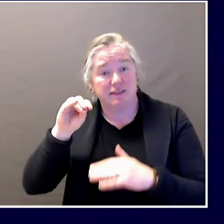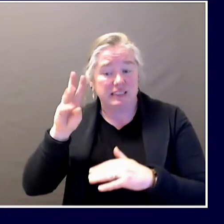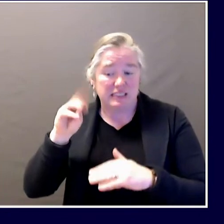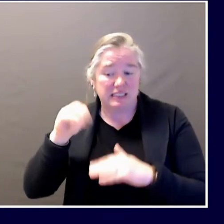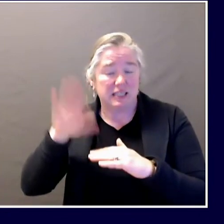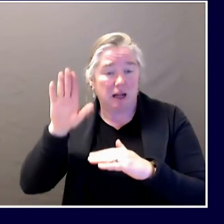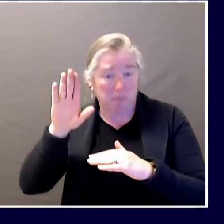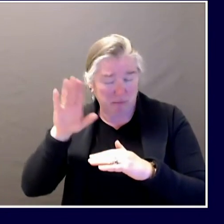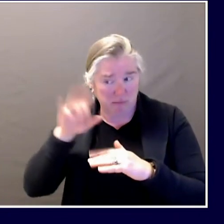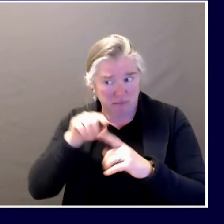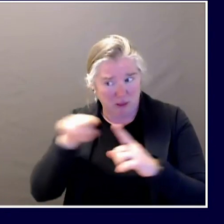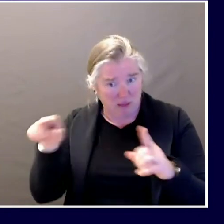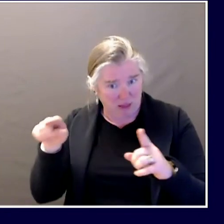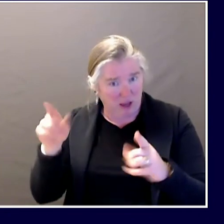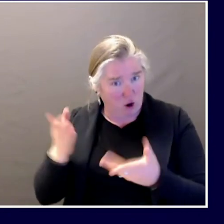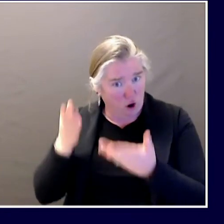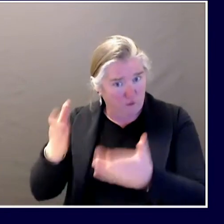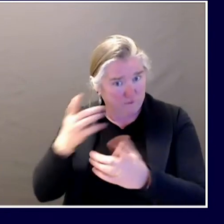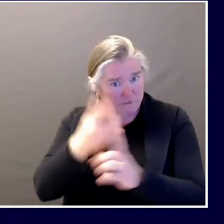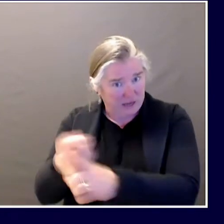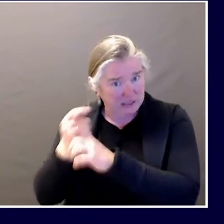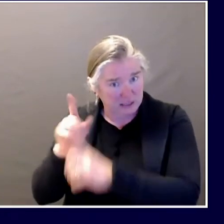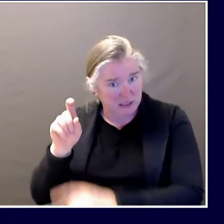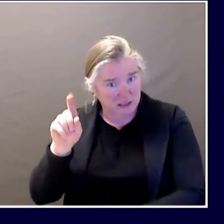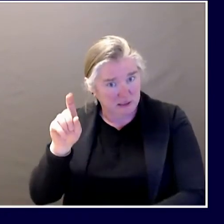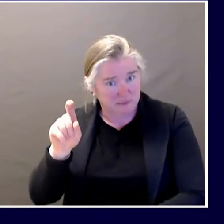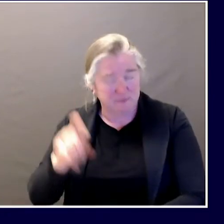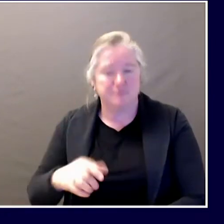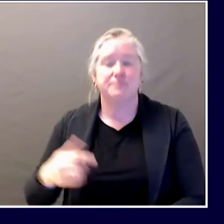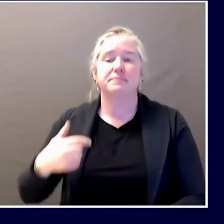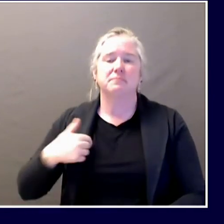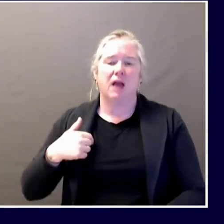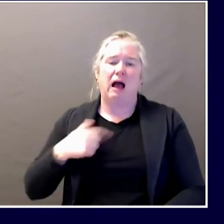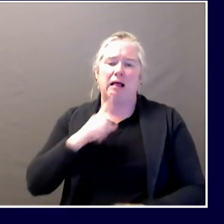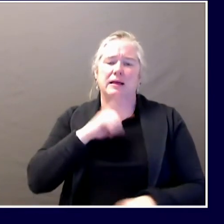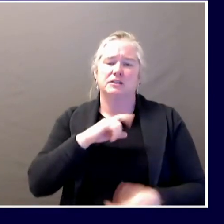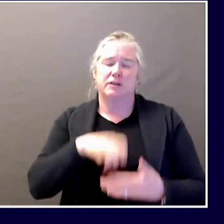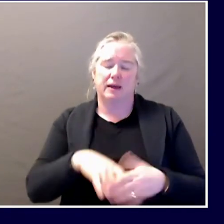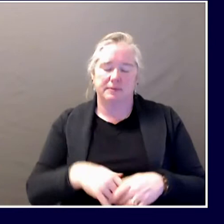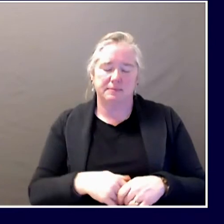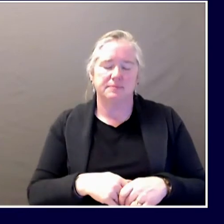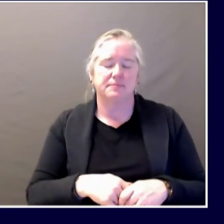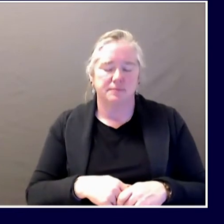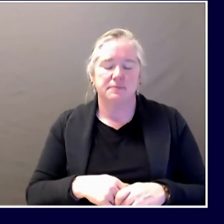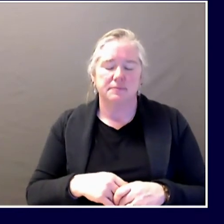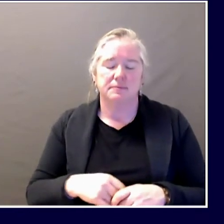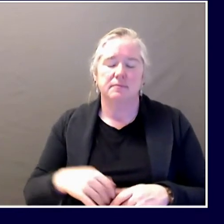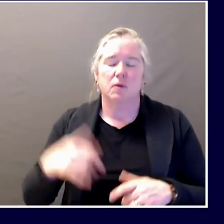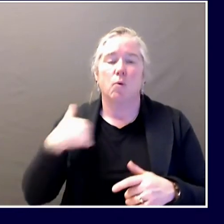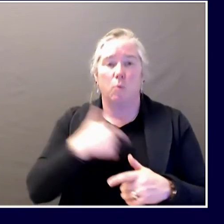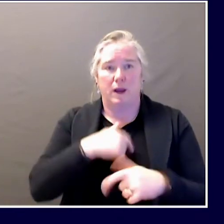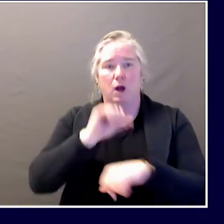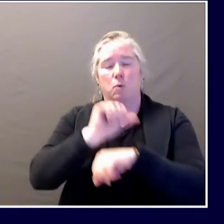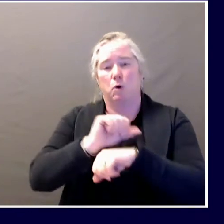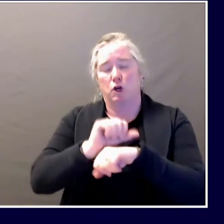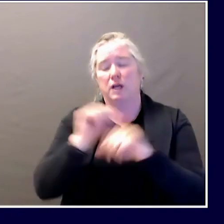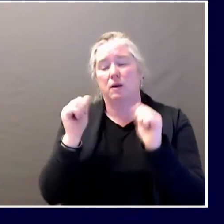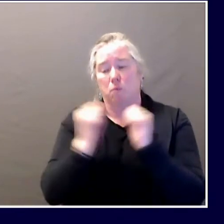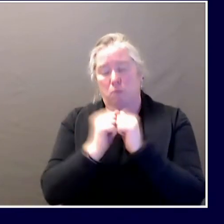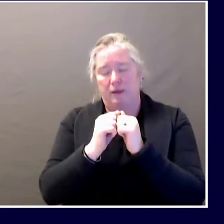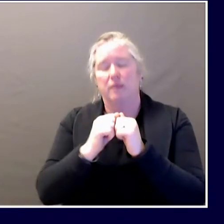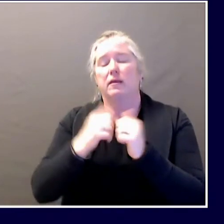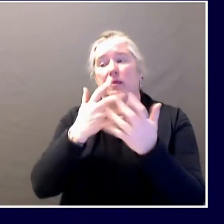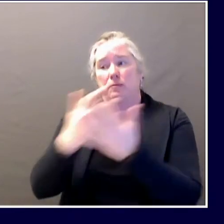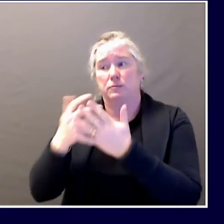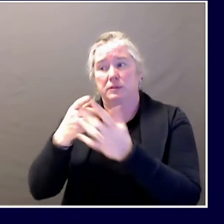I'll answer that question. We are working with the Department of Corrections on a plan to vaccinate all age-eligible people, and as soon as we have the